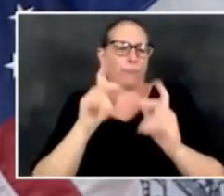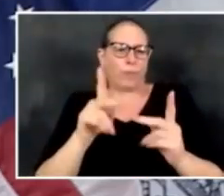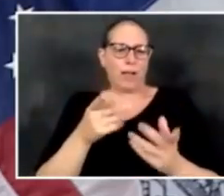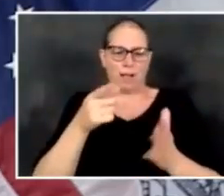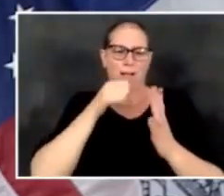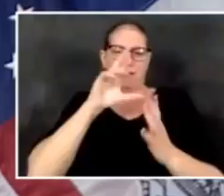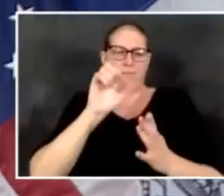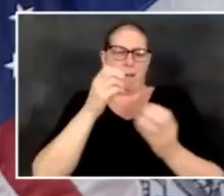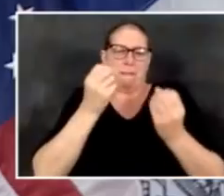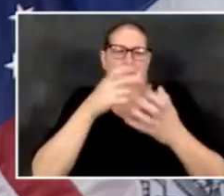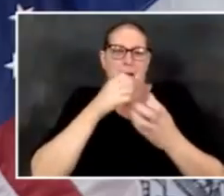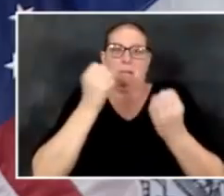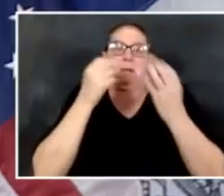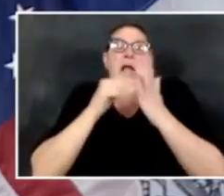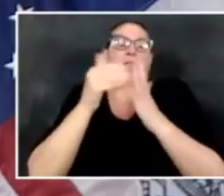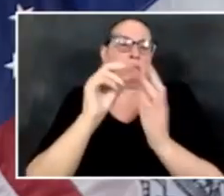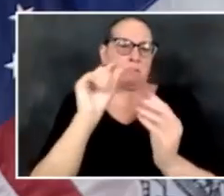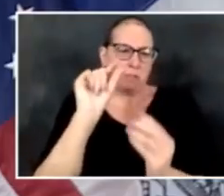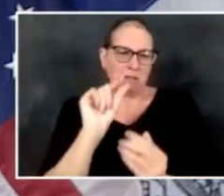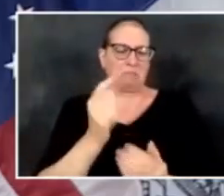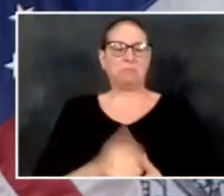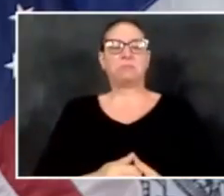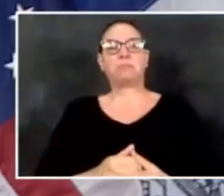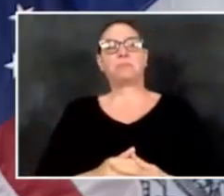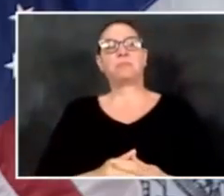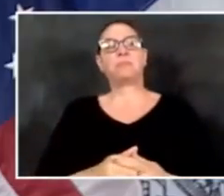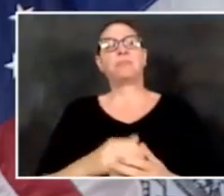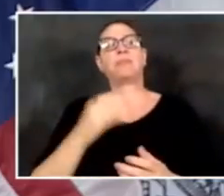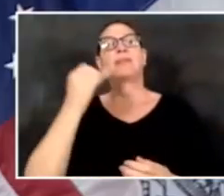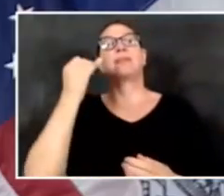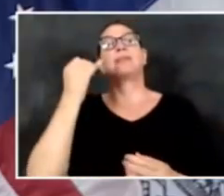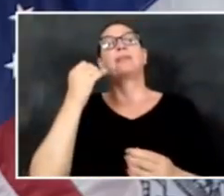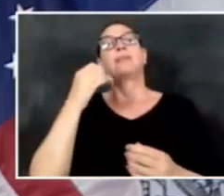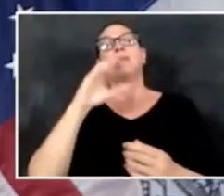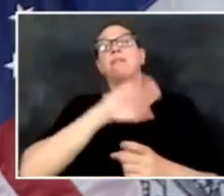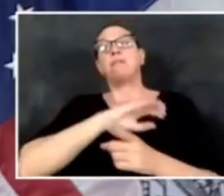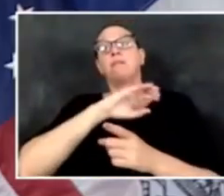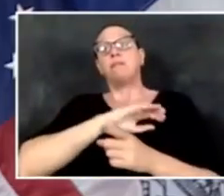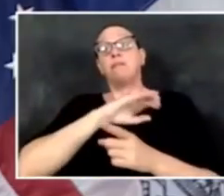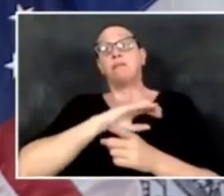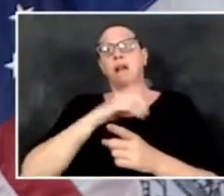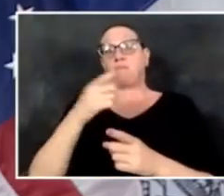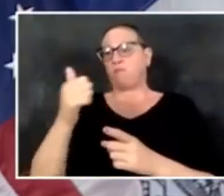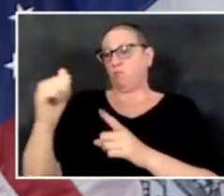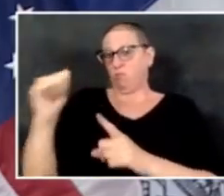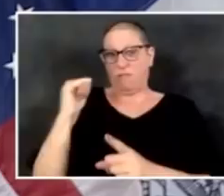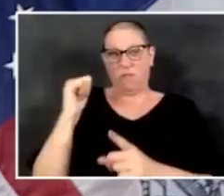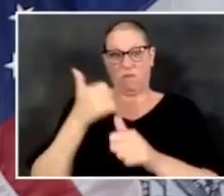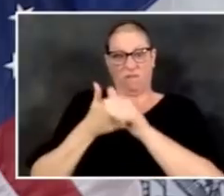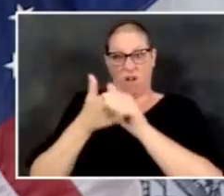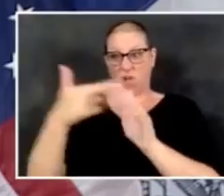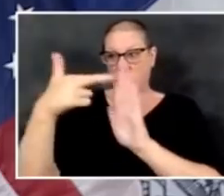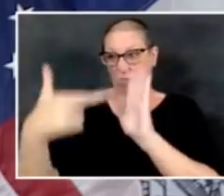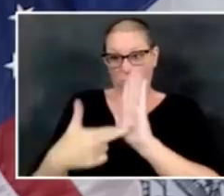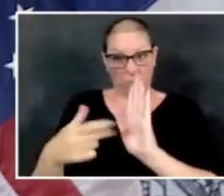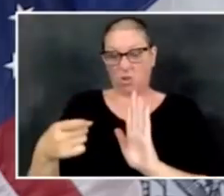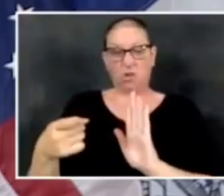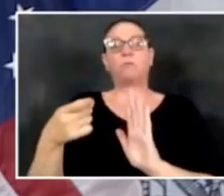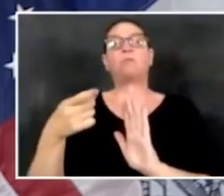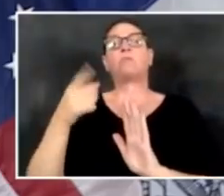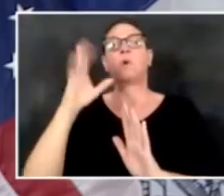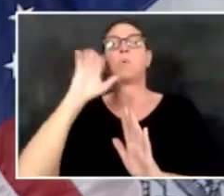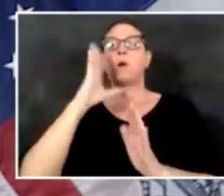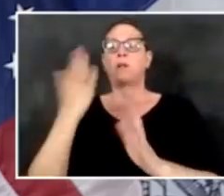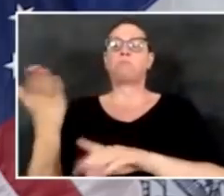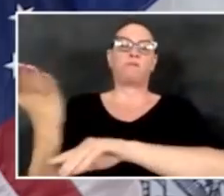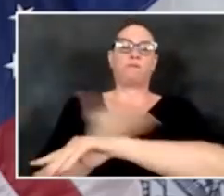willing to work with those strategies, the NYPD has the capacity to identify them and deal with them, because we're not going to have that kind of